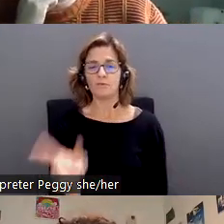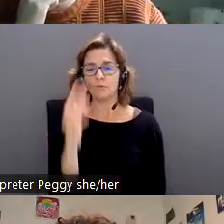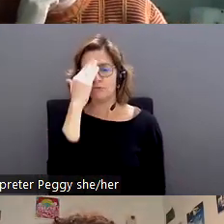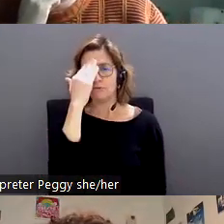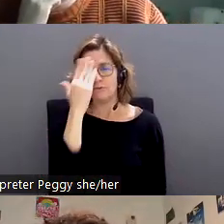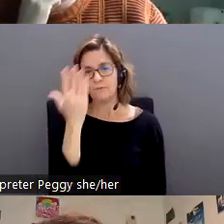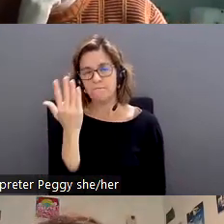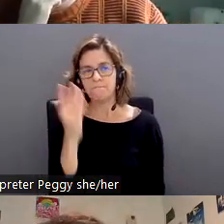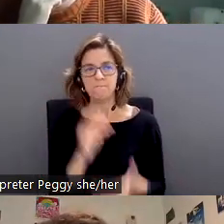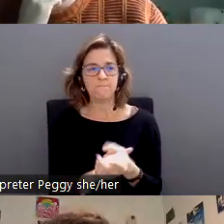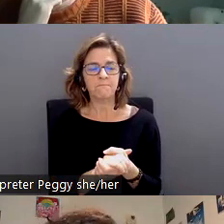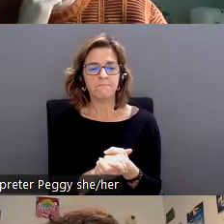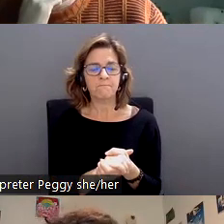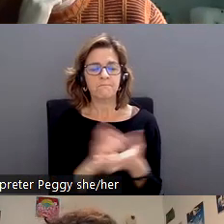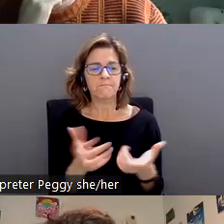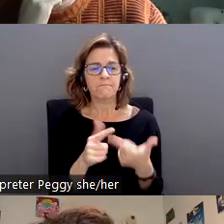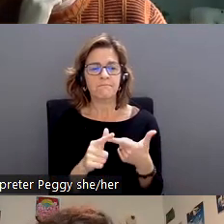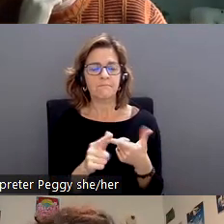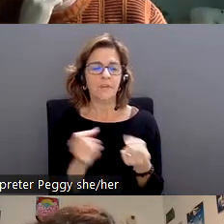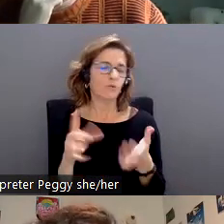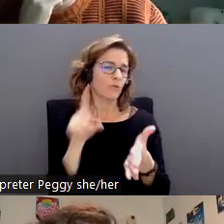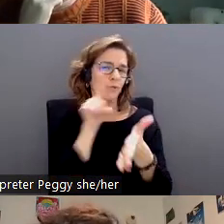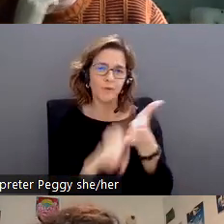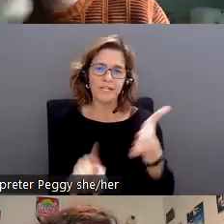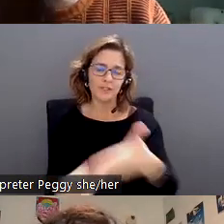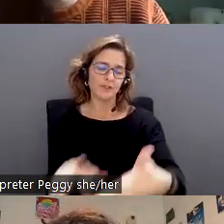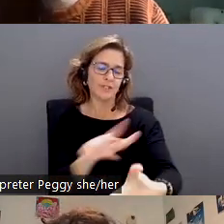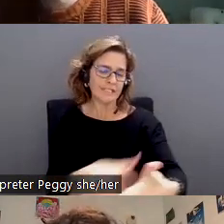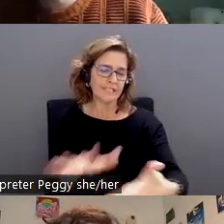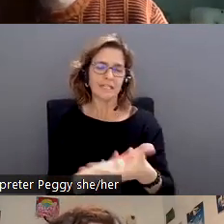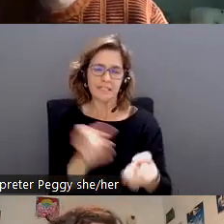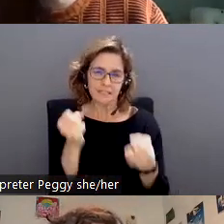plenty of research studies that have been done